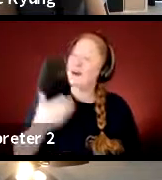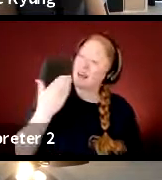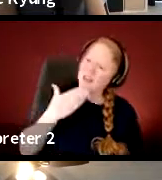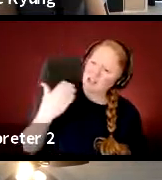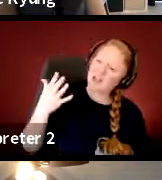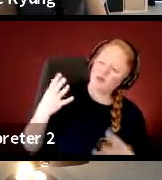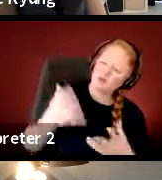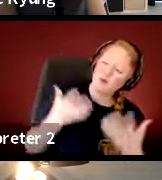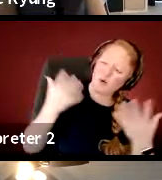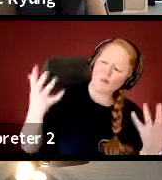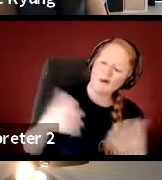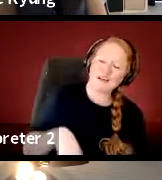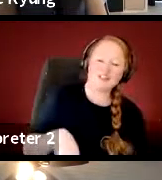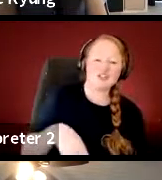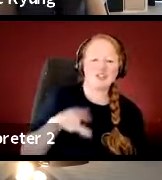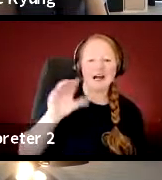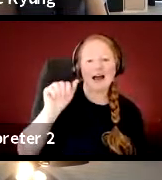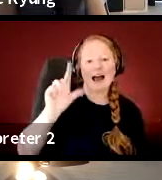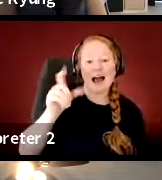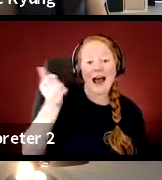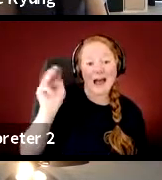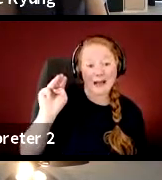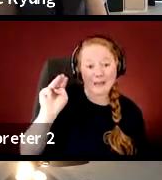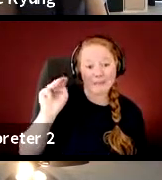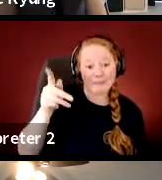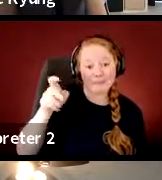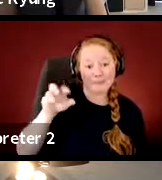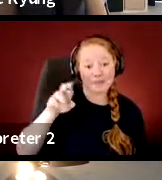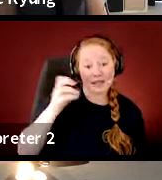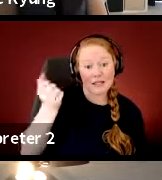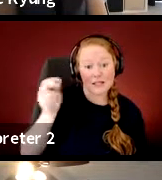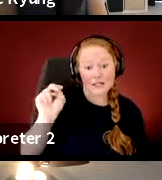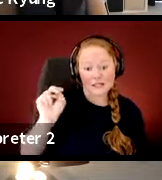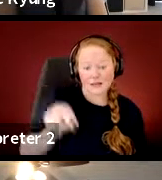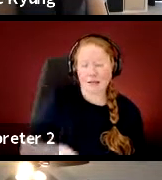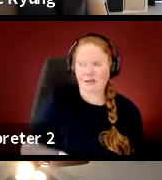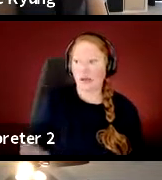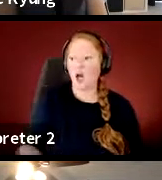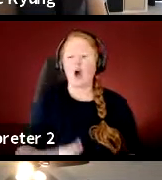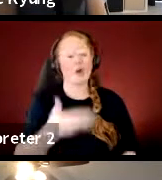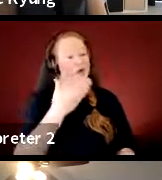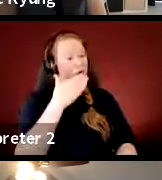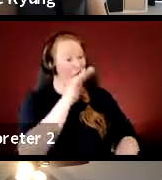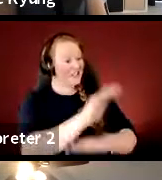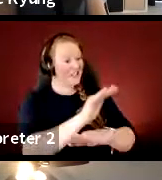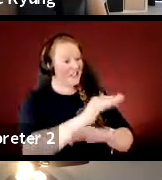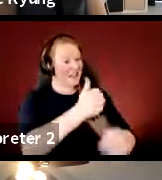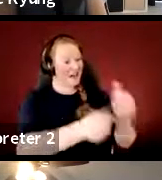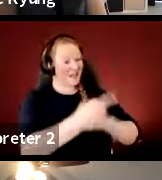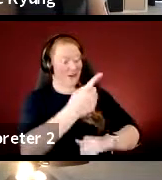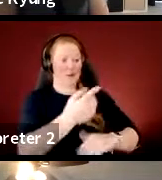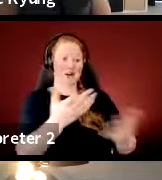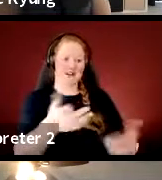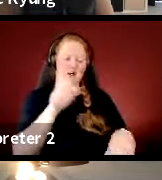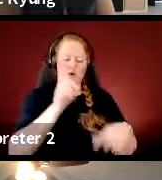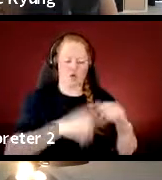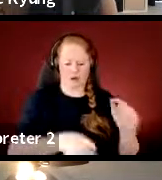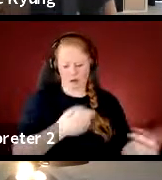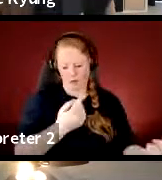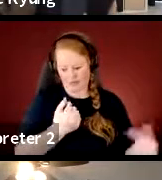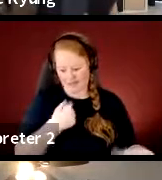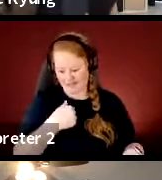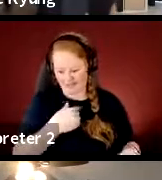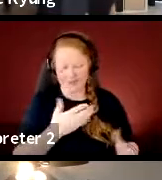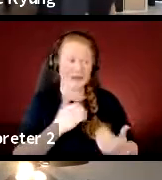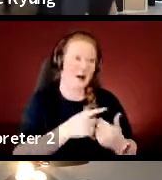Adam Pearson, you with us? Good evening, everyone. How are you? I guess you can't respond to me. I'll go ahead and get started. I'll